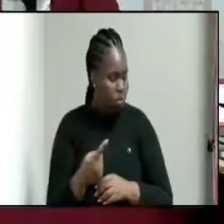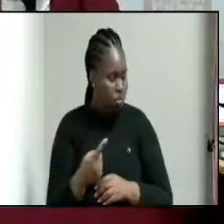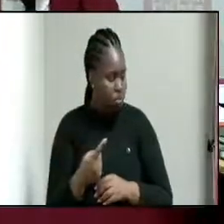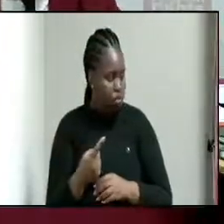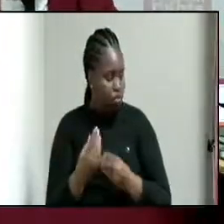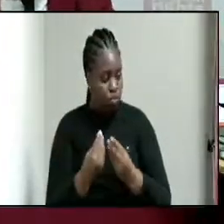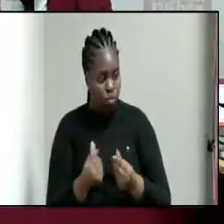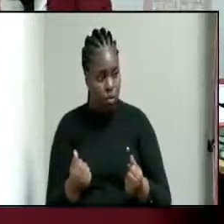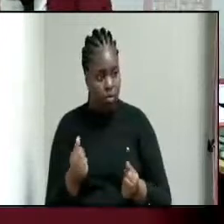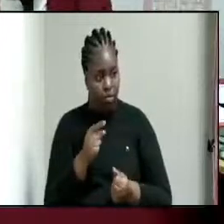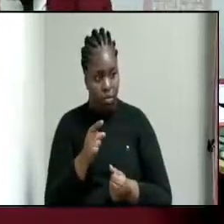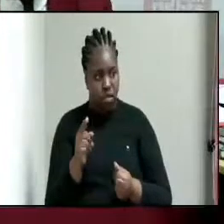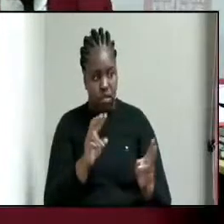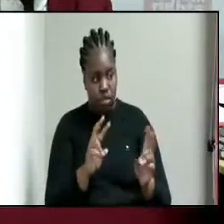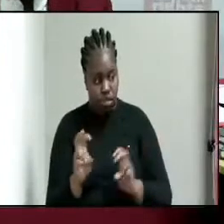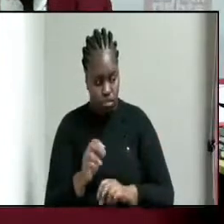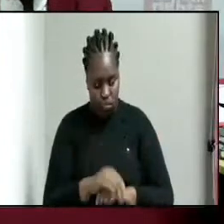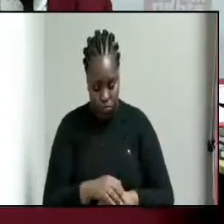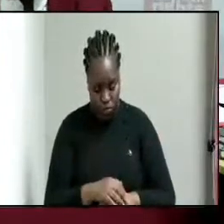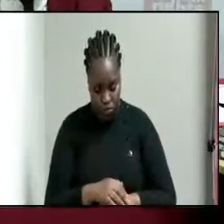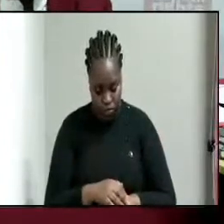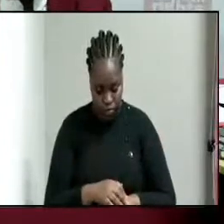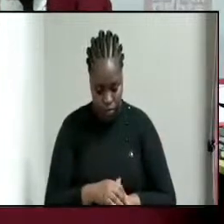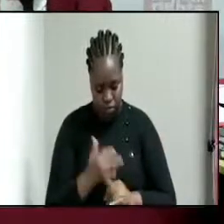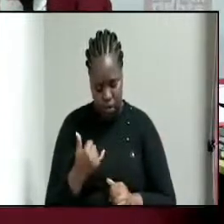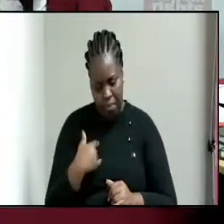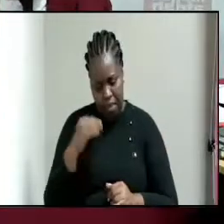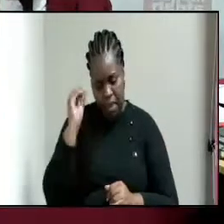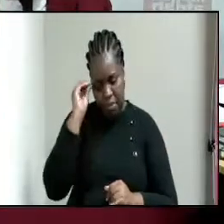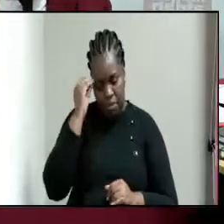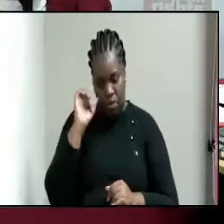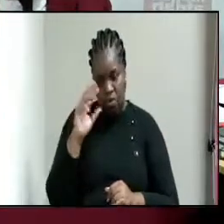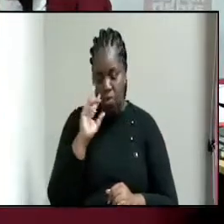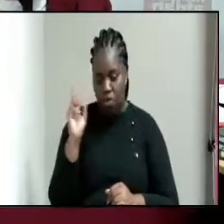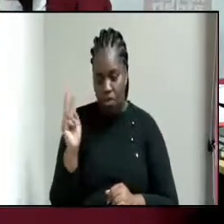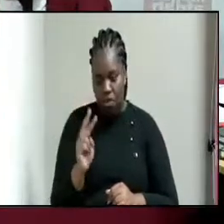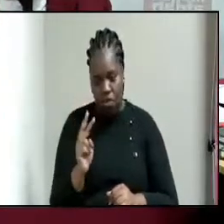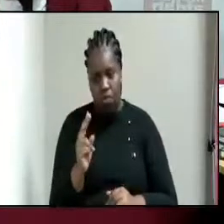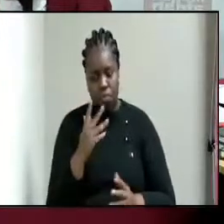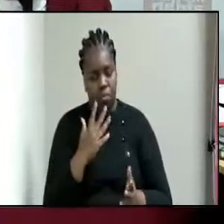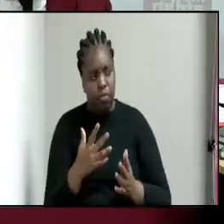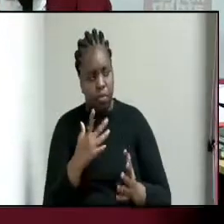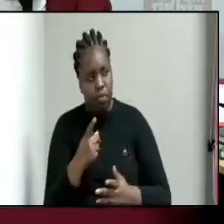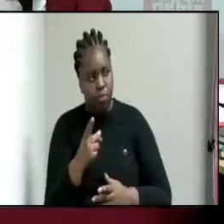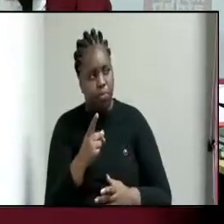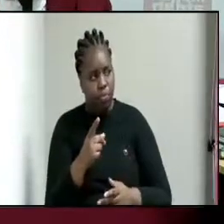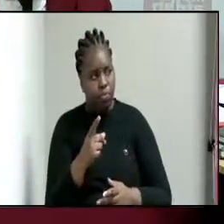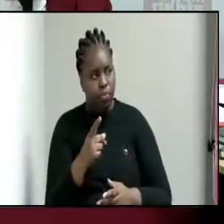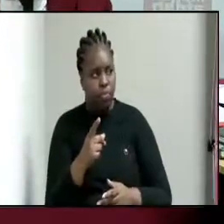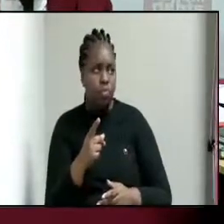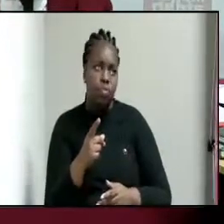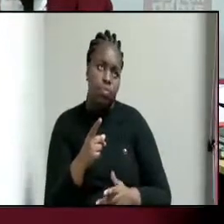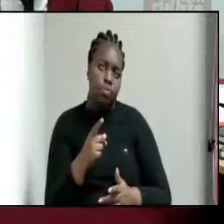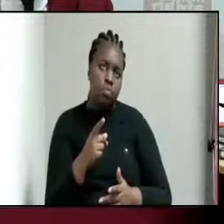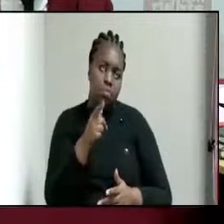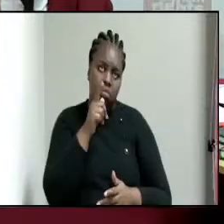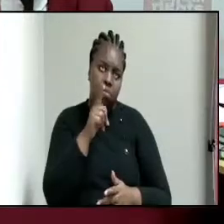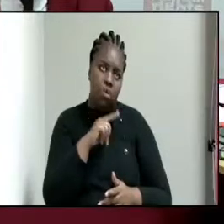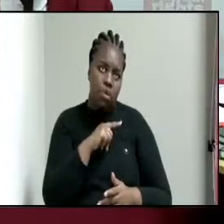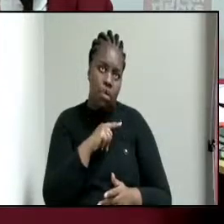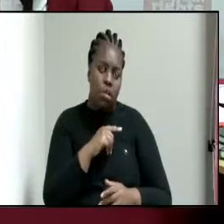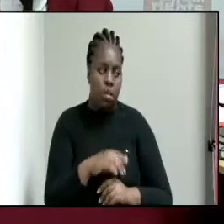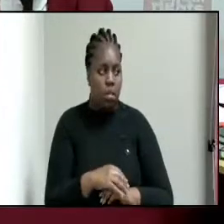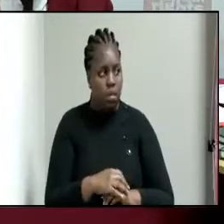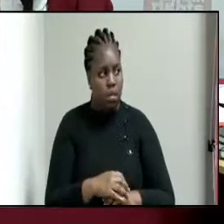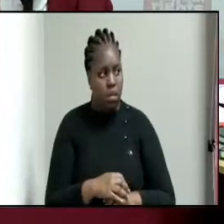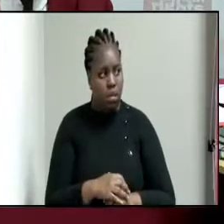address the needs of the household. But I'm interested in your views to superimpose that premise onto